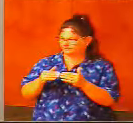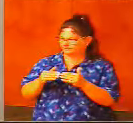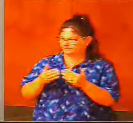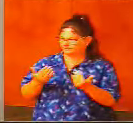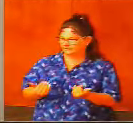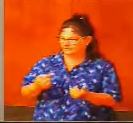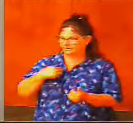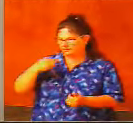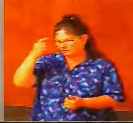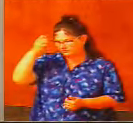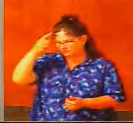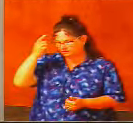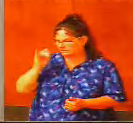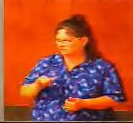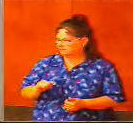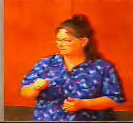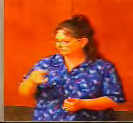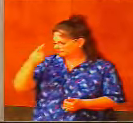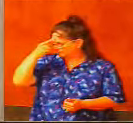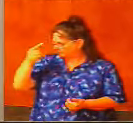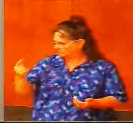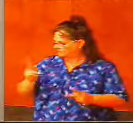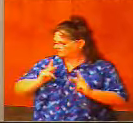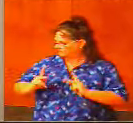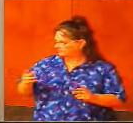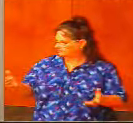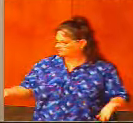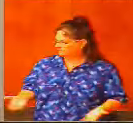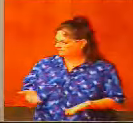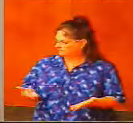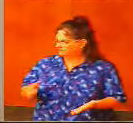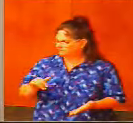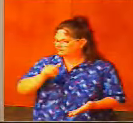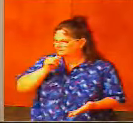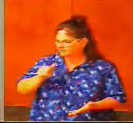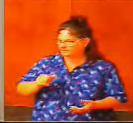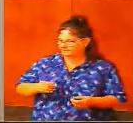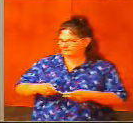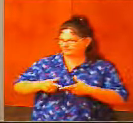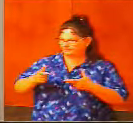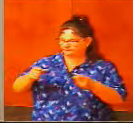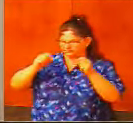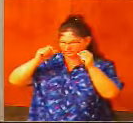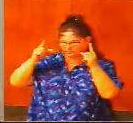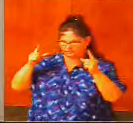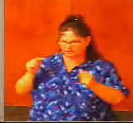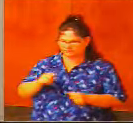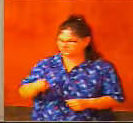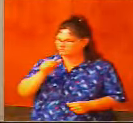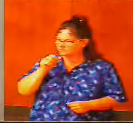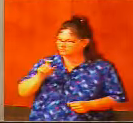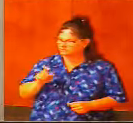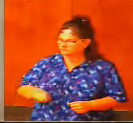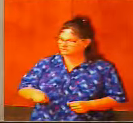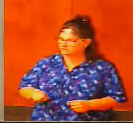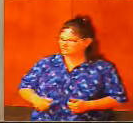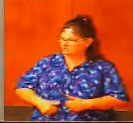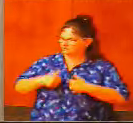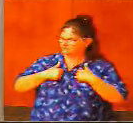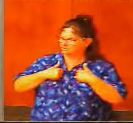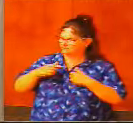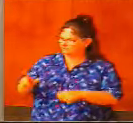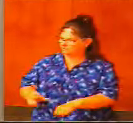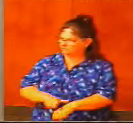Now, I realize that to this audience, that's no great revelation. You don't have to live all that long